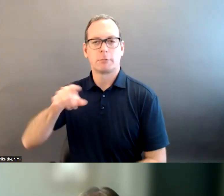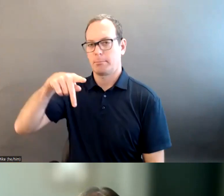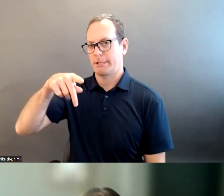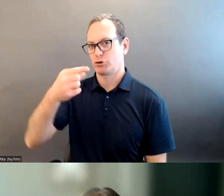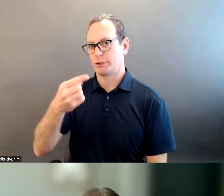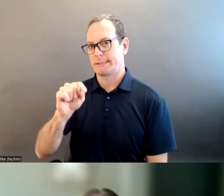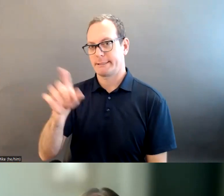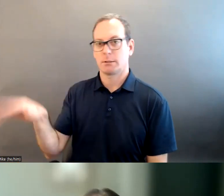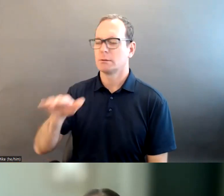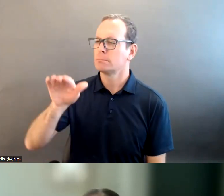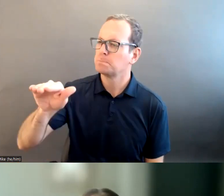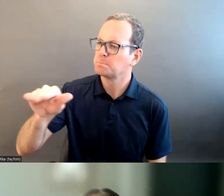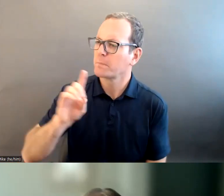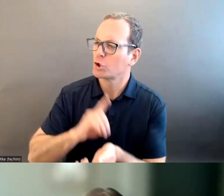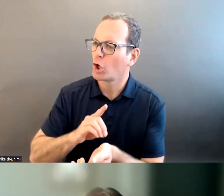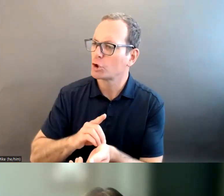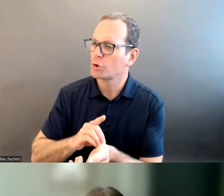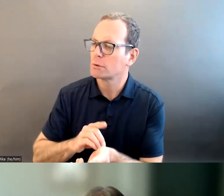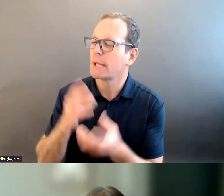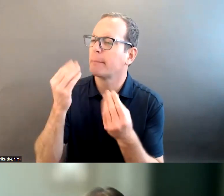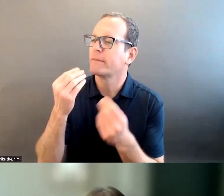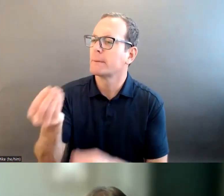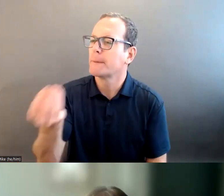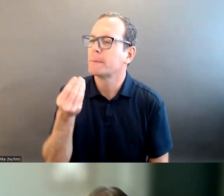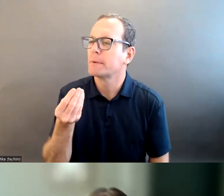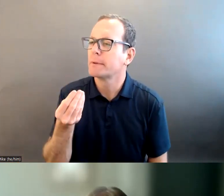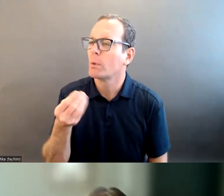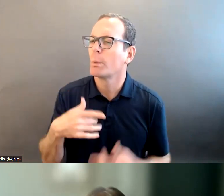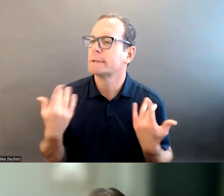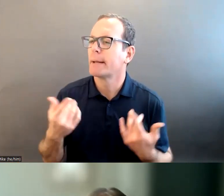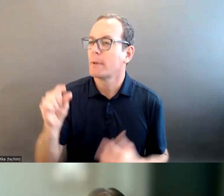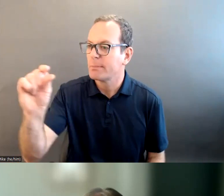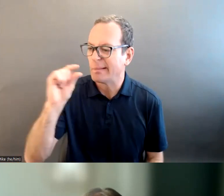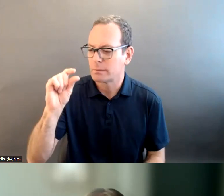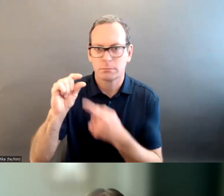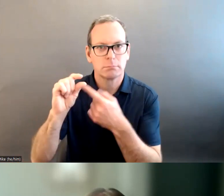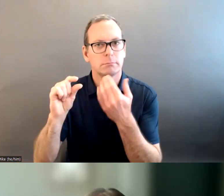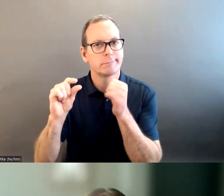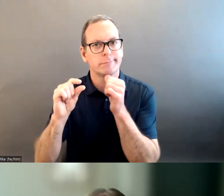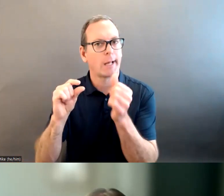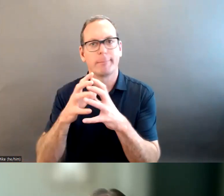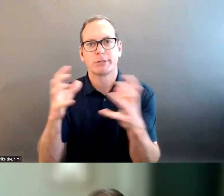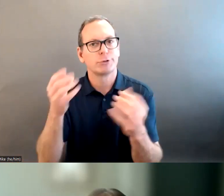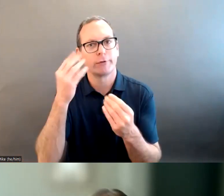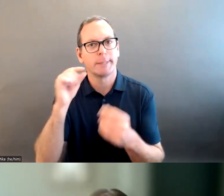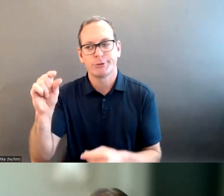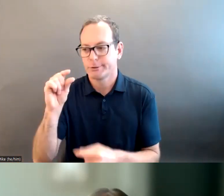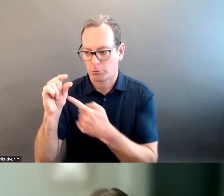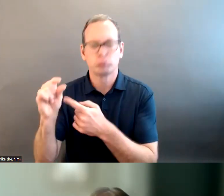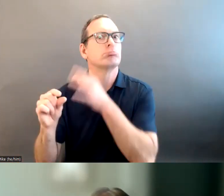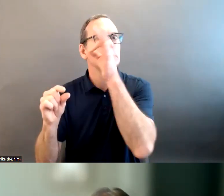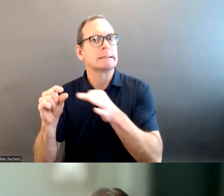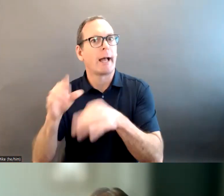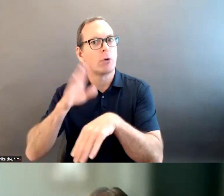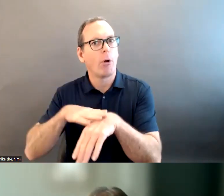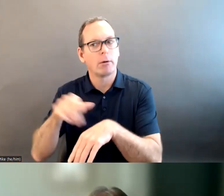doctor gives them, which is this much. So it's really in your best interest and in the family's best interest to find an